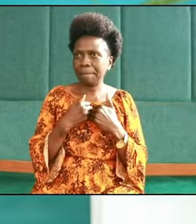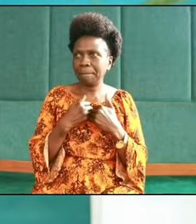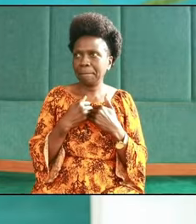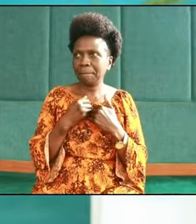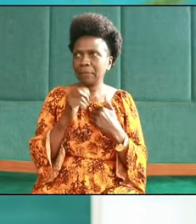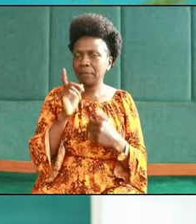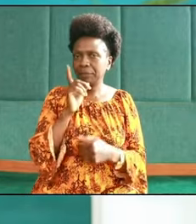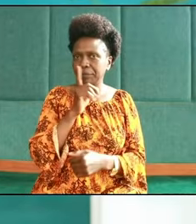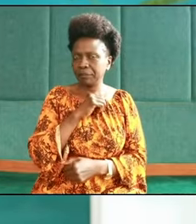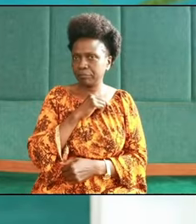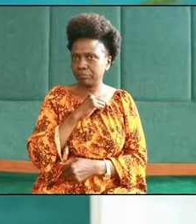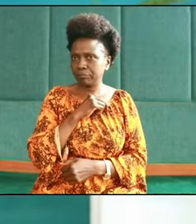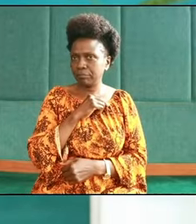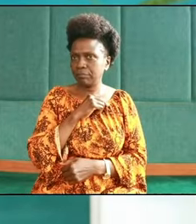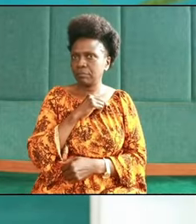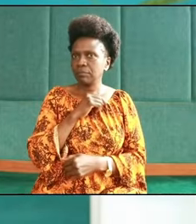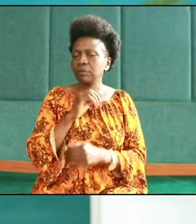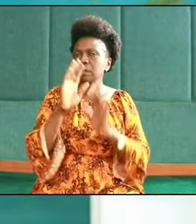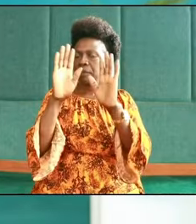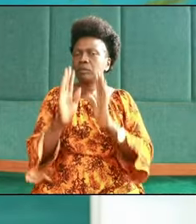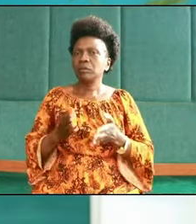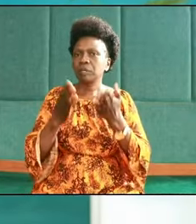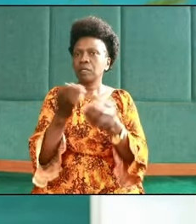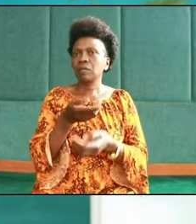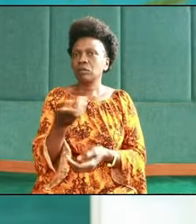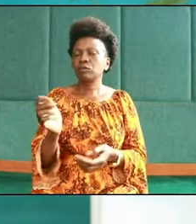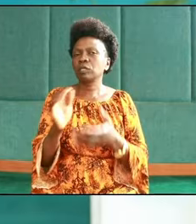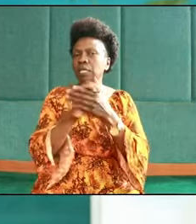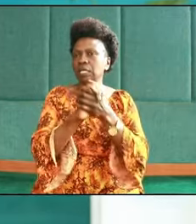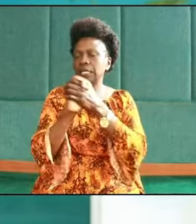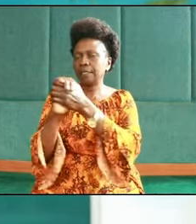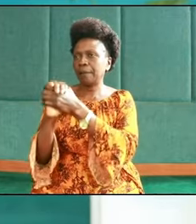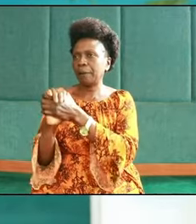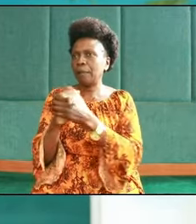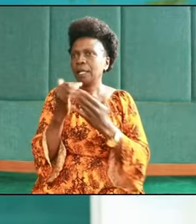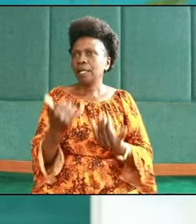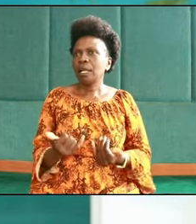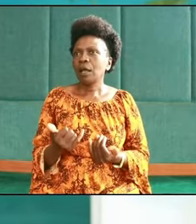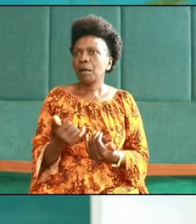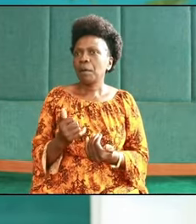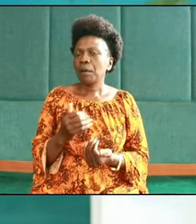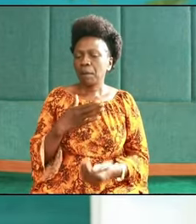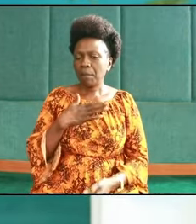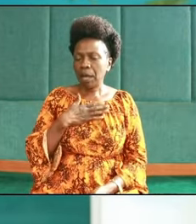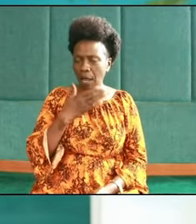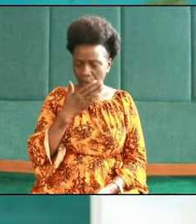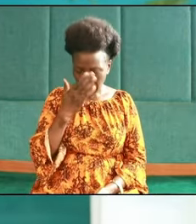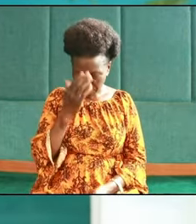done the necessary to bring those greetings, it's now my humble